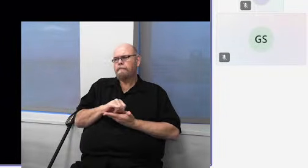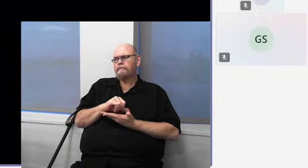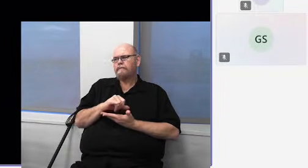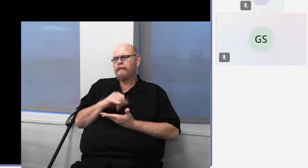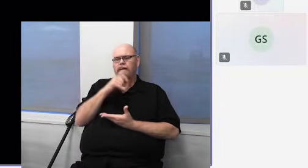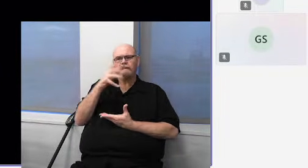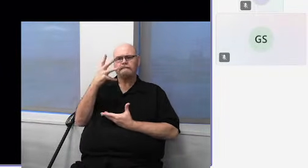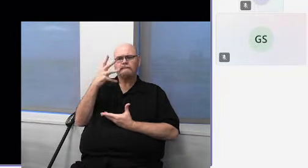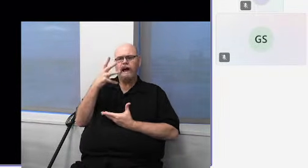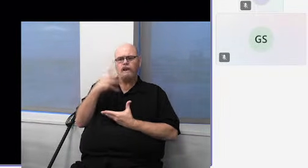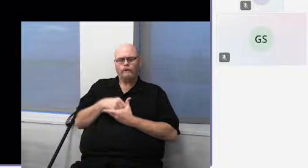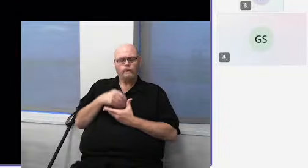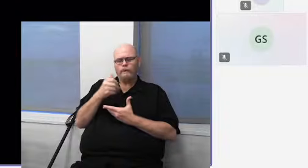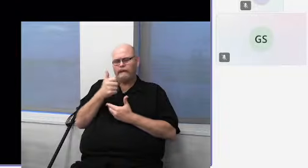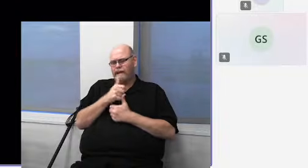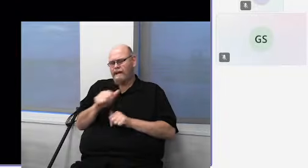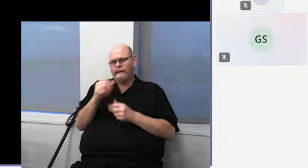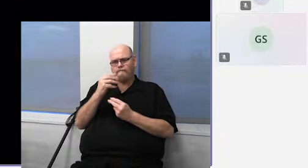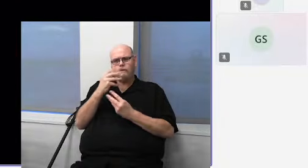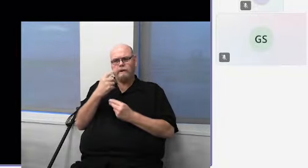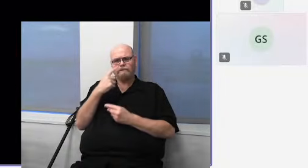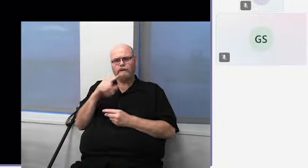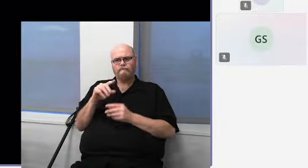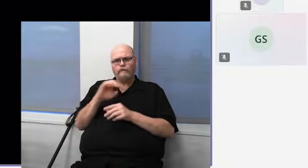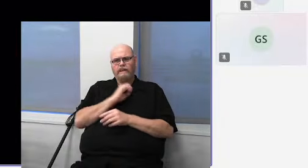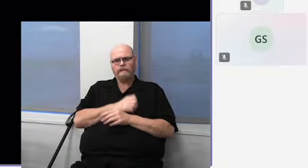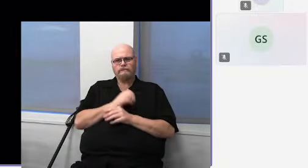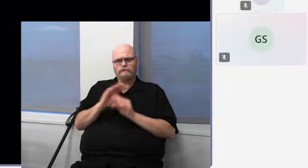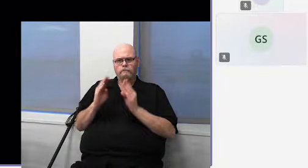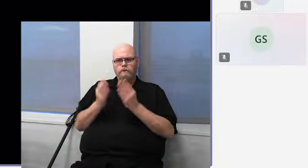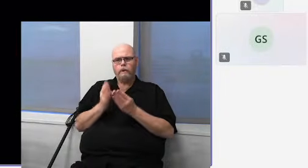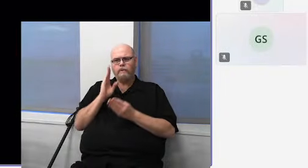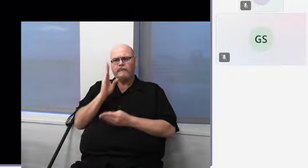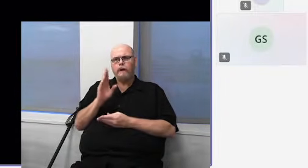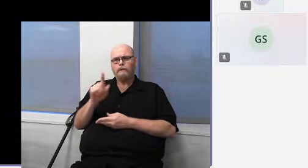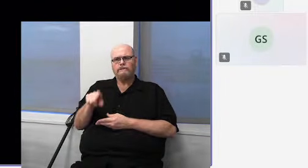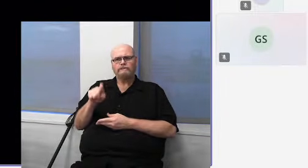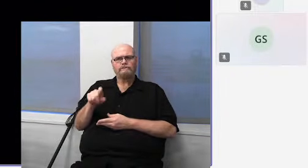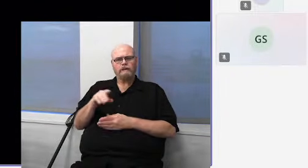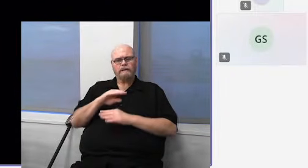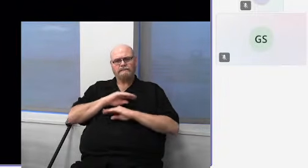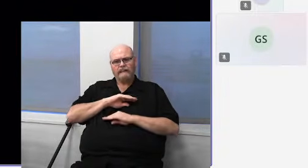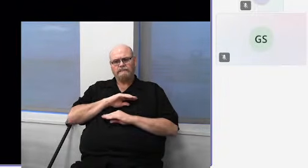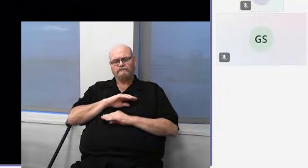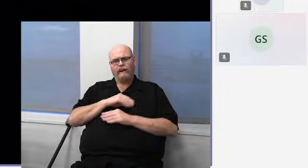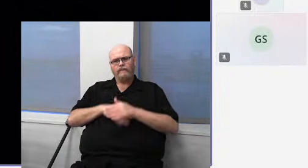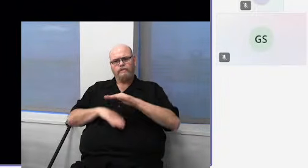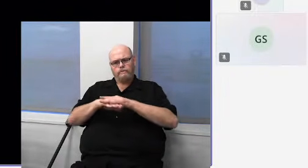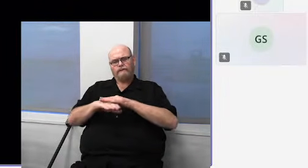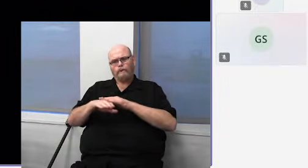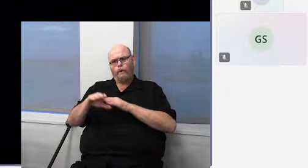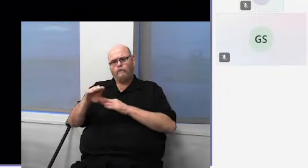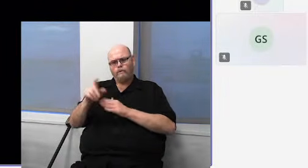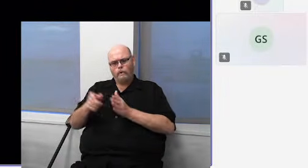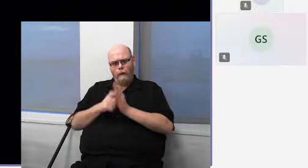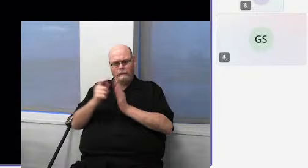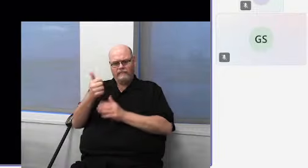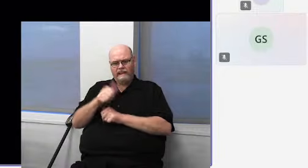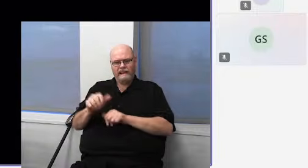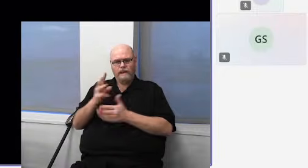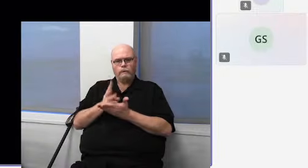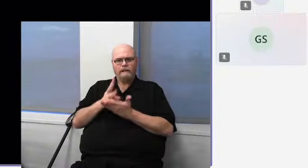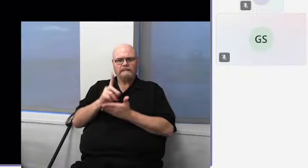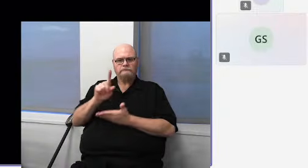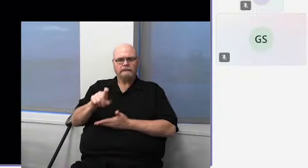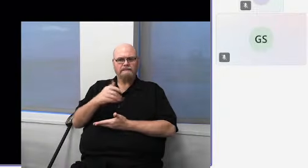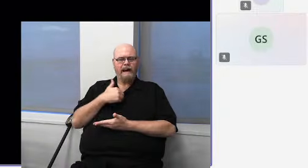3. The motion does not include any information for this Energy Bureau to ascertain that she would meet the threshold requirement that any